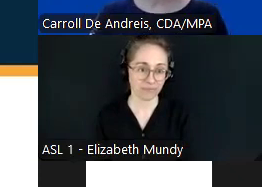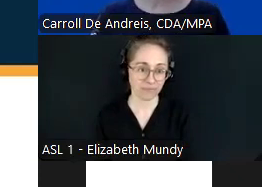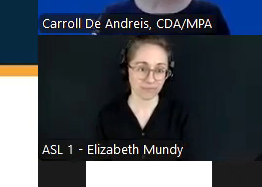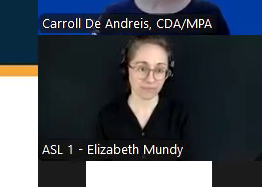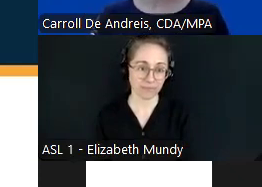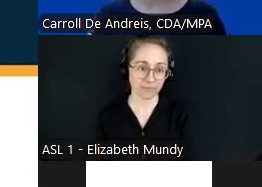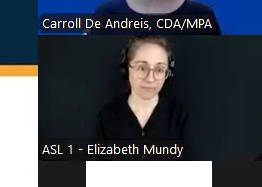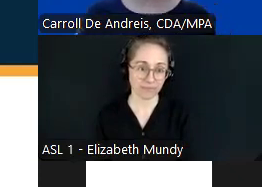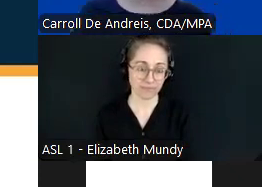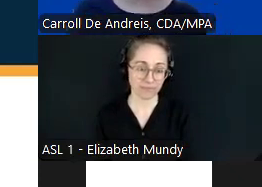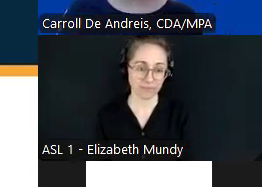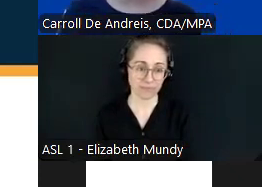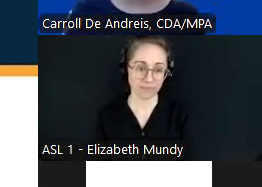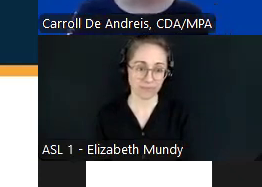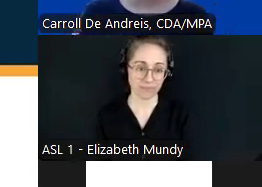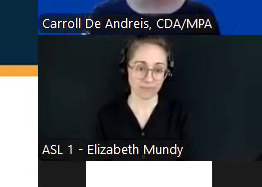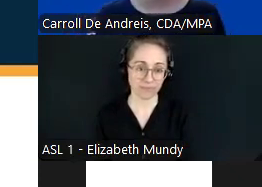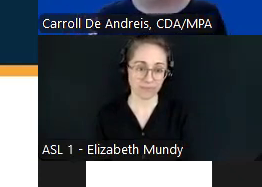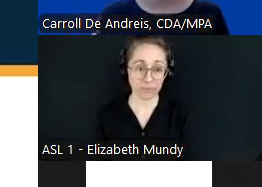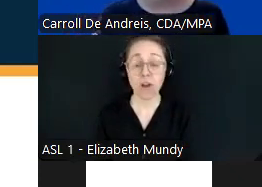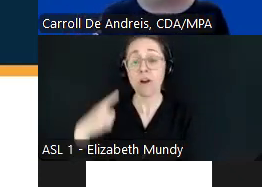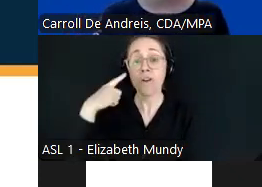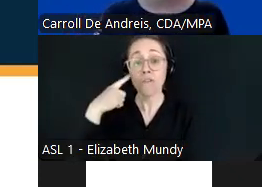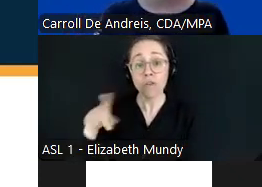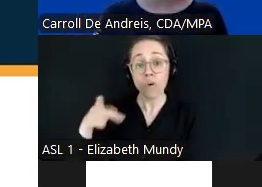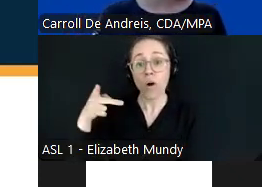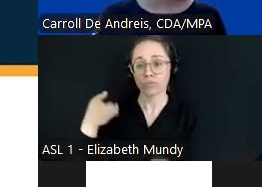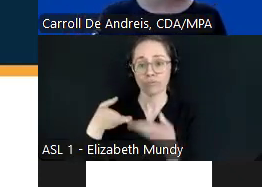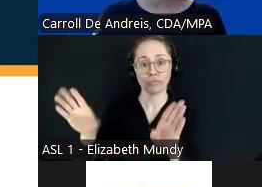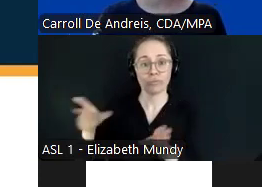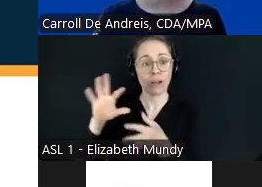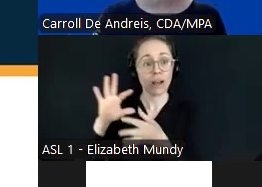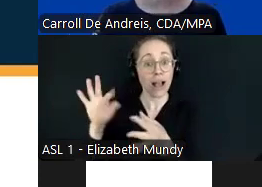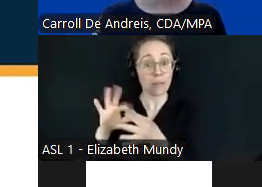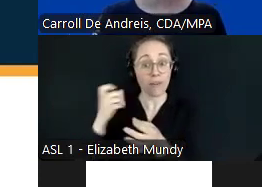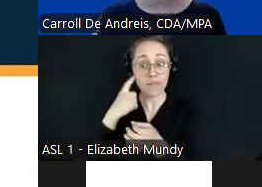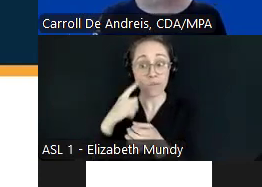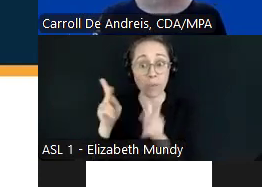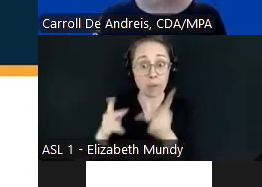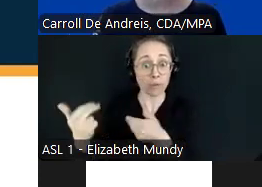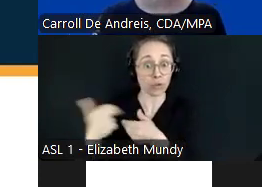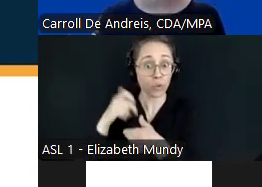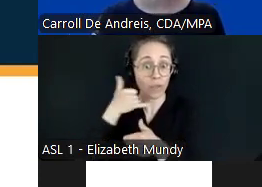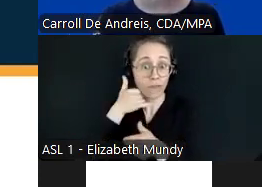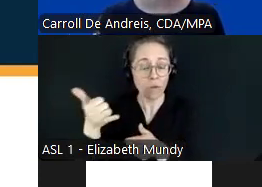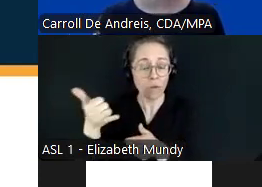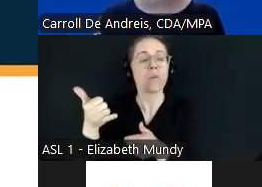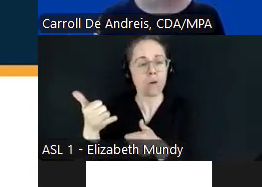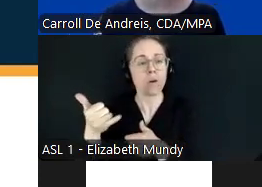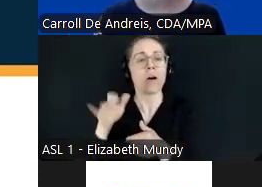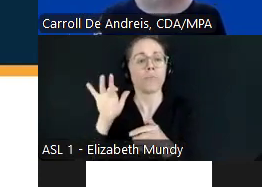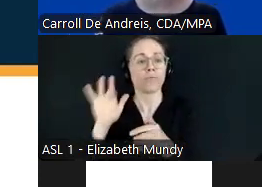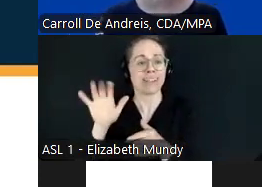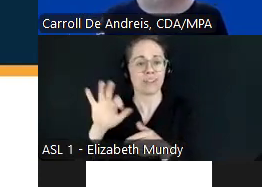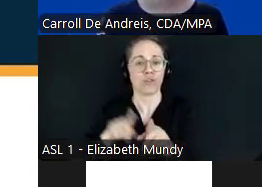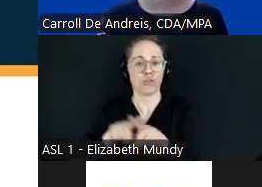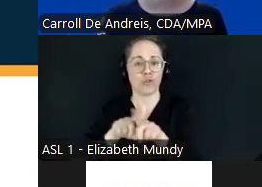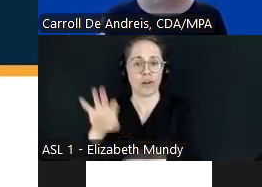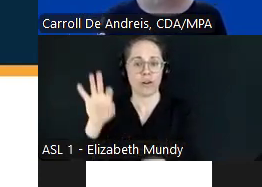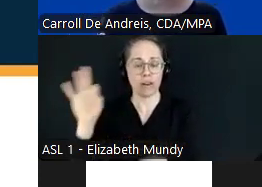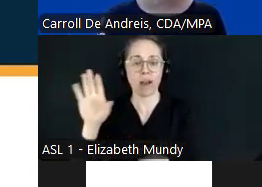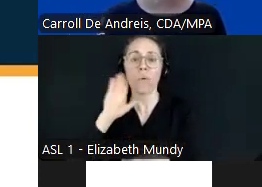We do want to go over the logistics for public comment. Attendees by phone can press *9. That will raise a hand and we